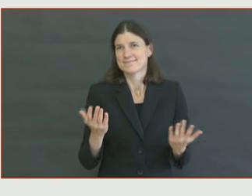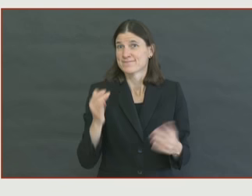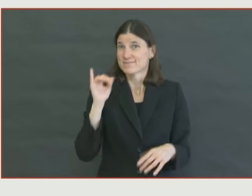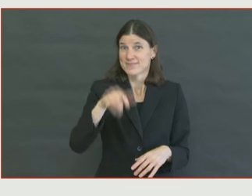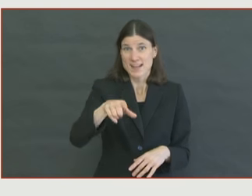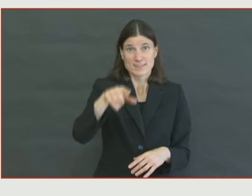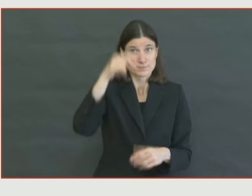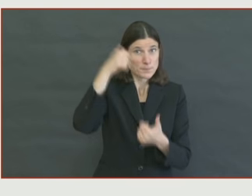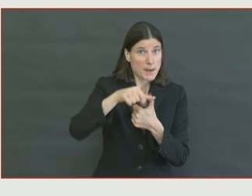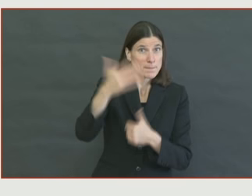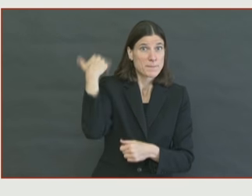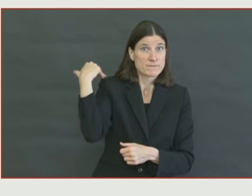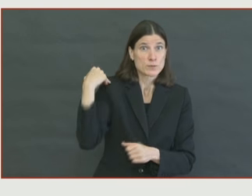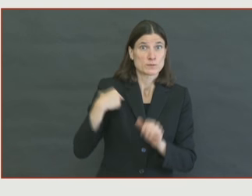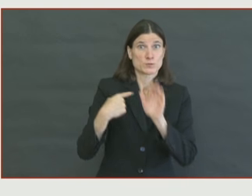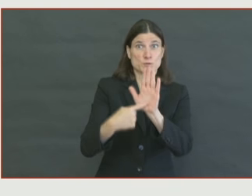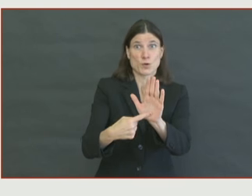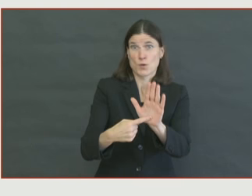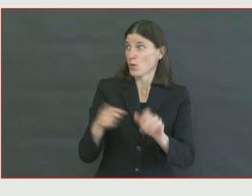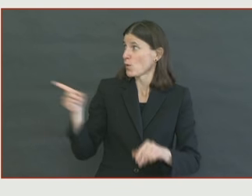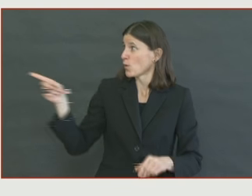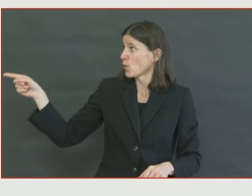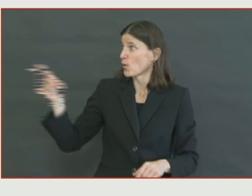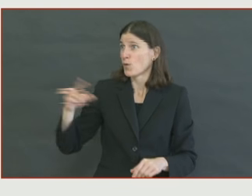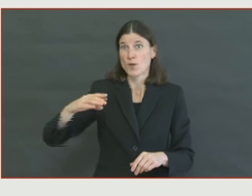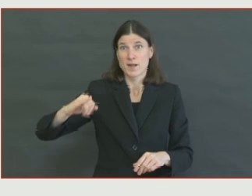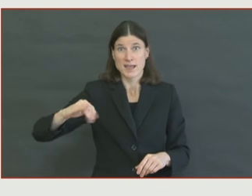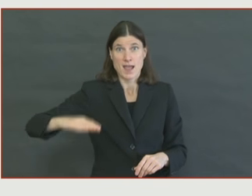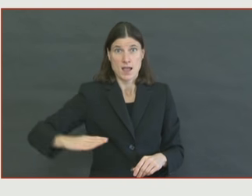trajectory change, the 2 weeks after the stay-at-home order.